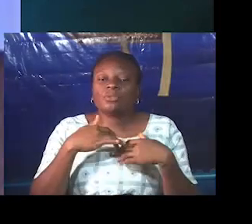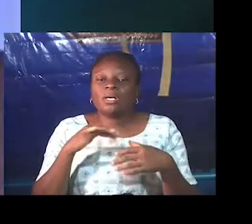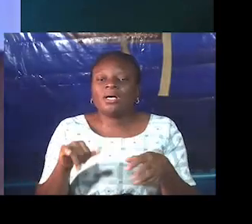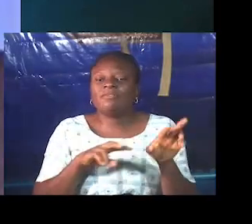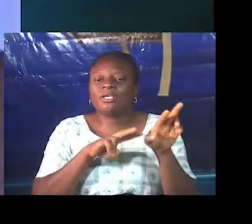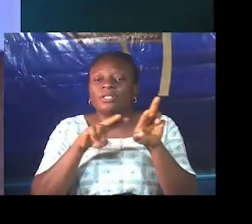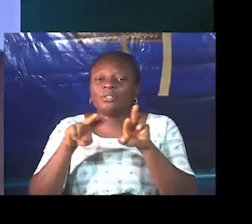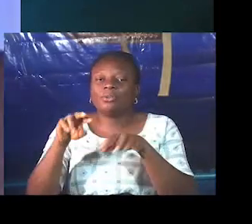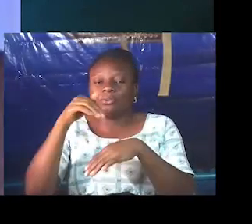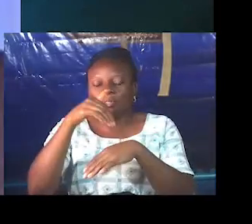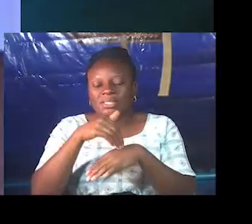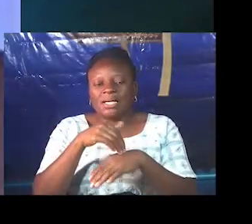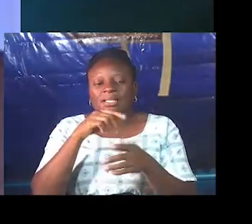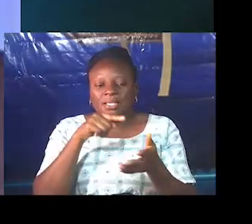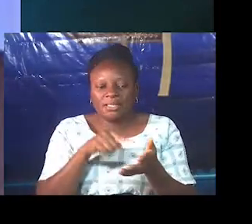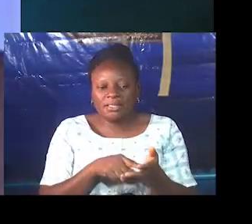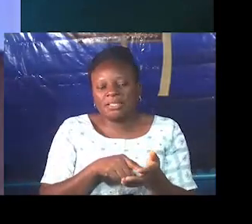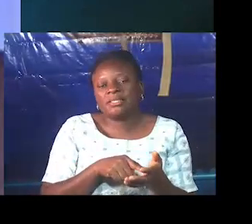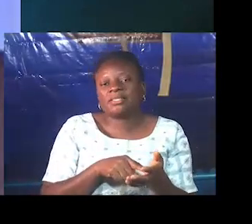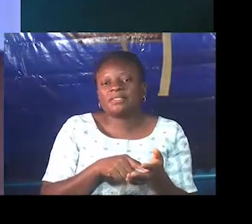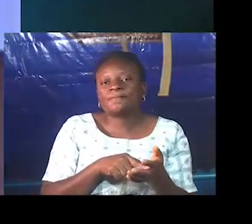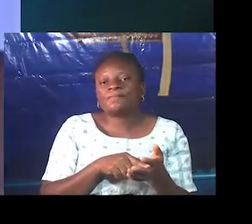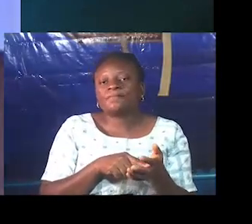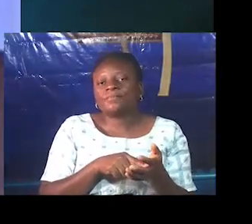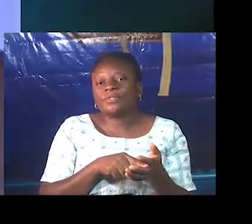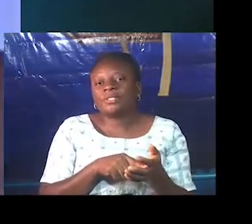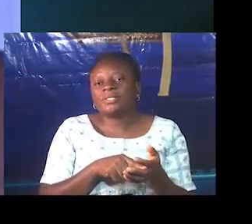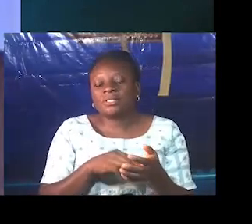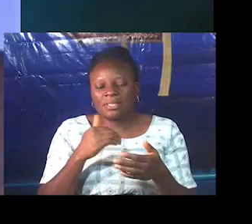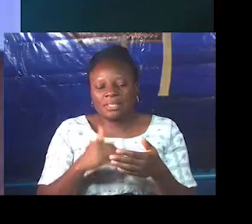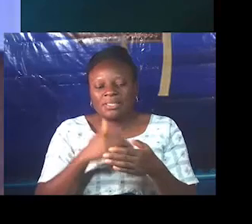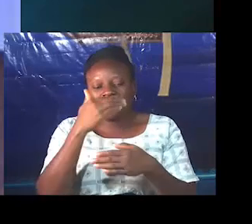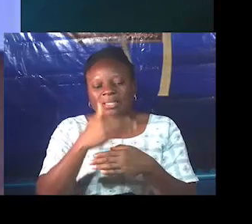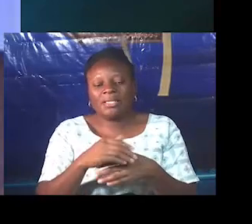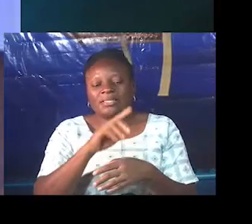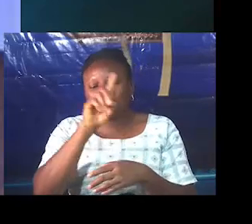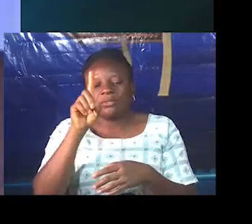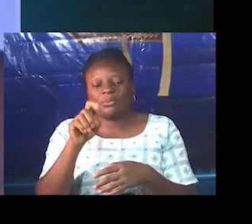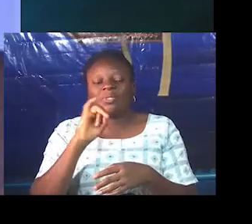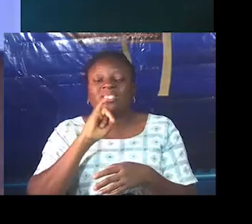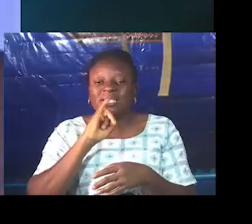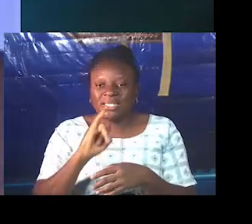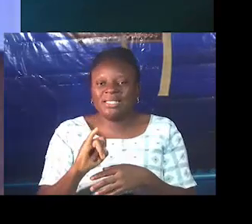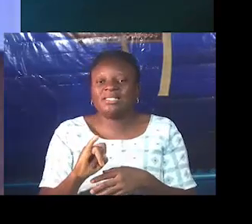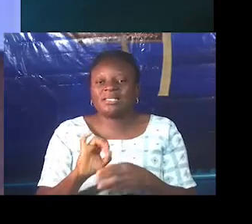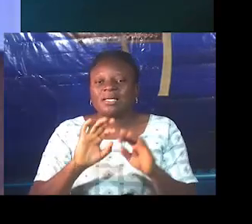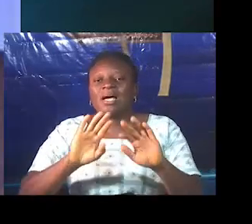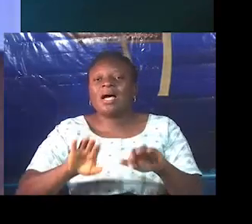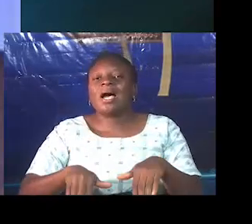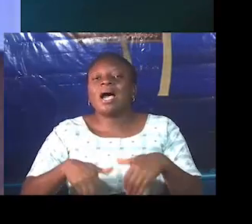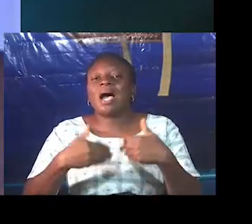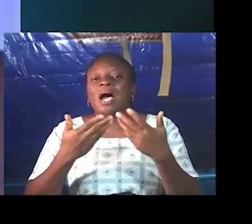very, very general, very, very general, the next question I want to deal with is, how do you